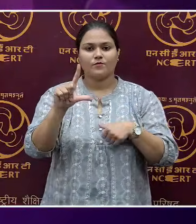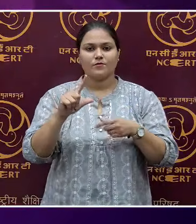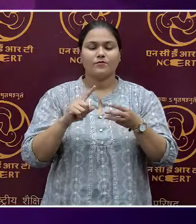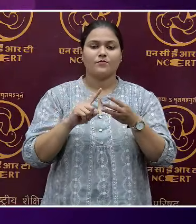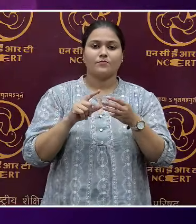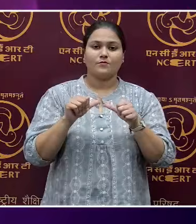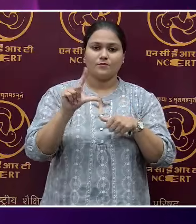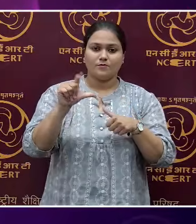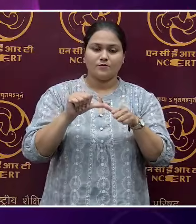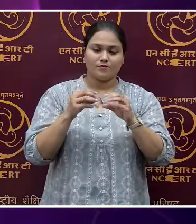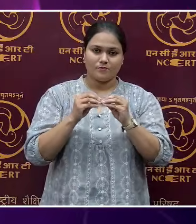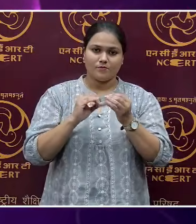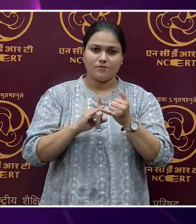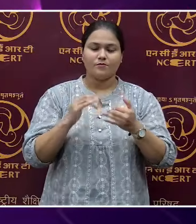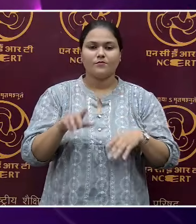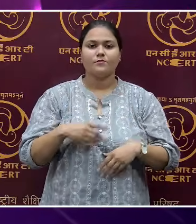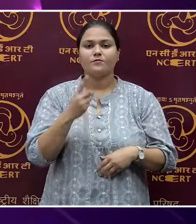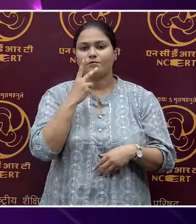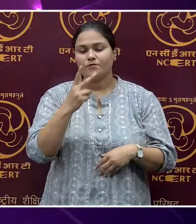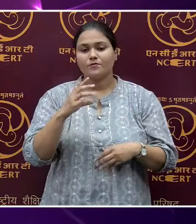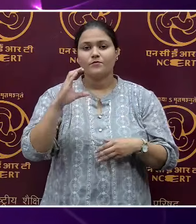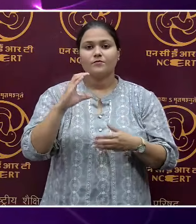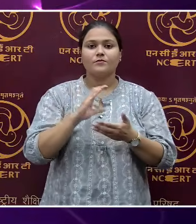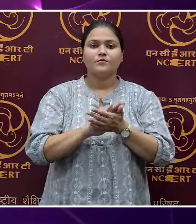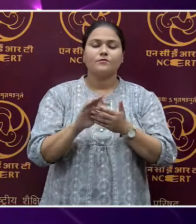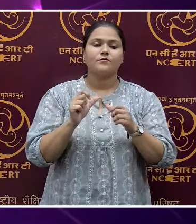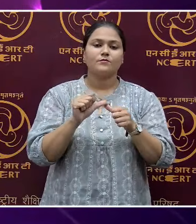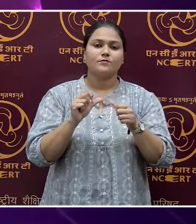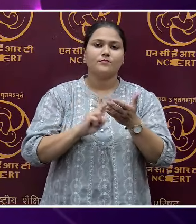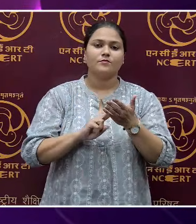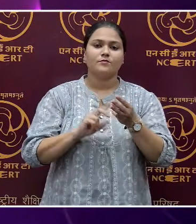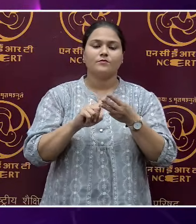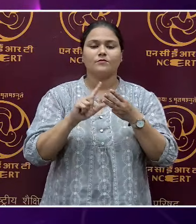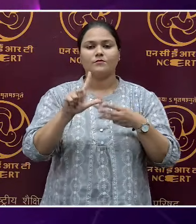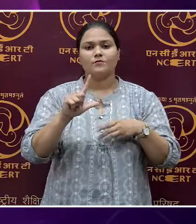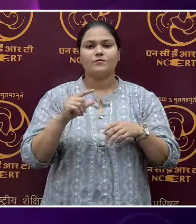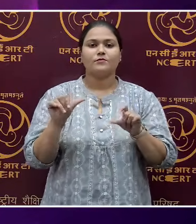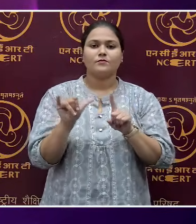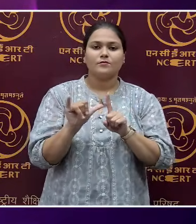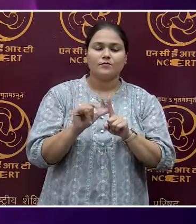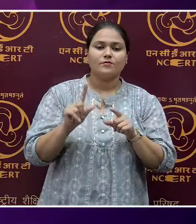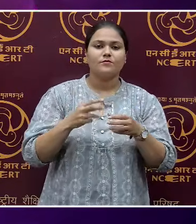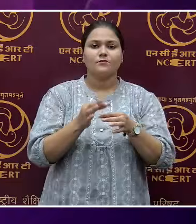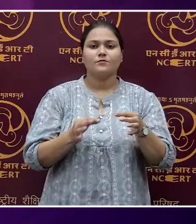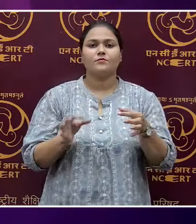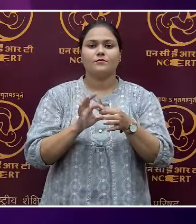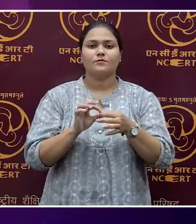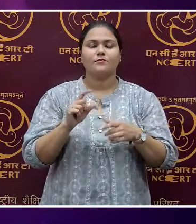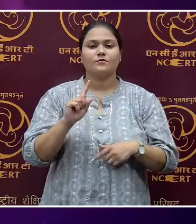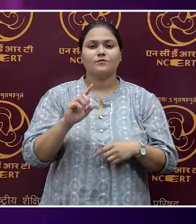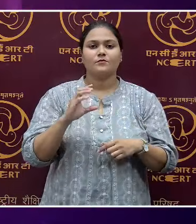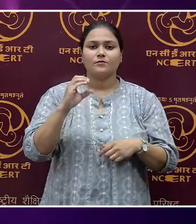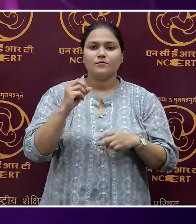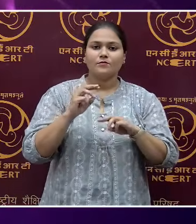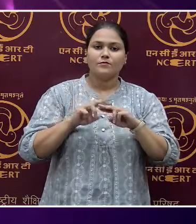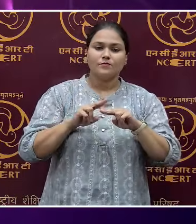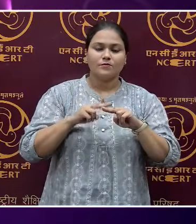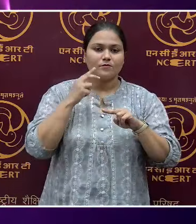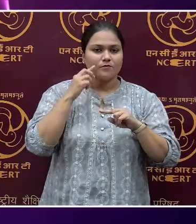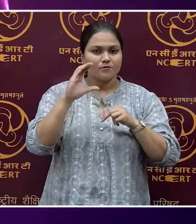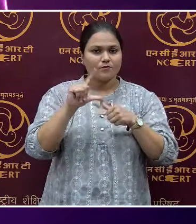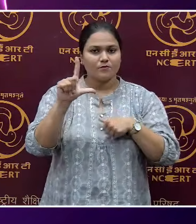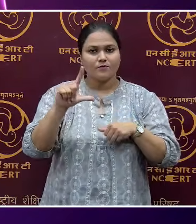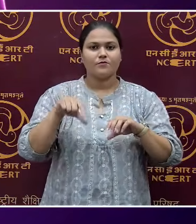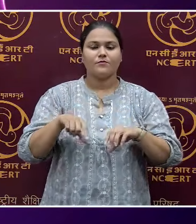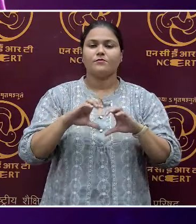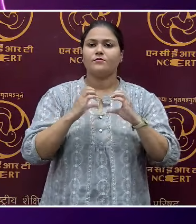eVidya channels 6 to 12 and also on our YouTube handle NCERT Official. This session is meant specifically for our students of